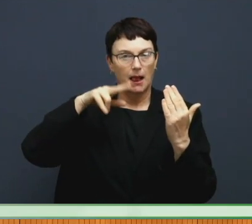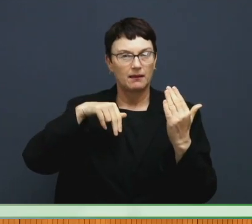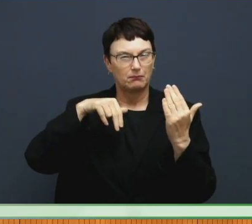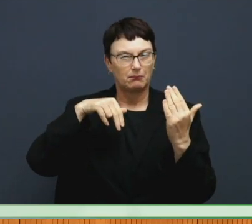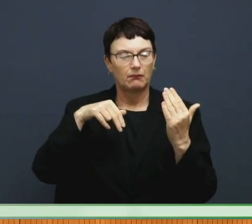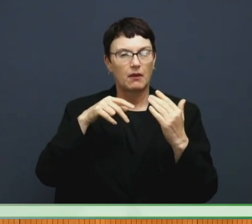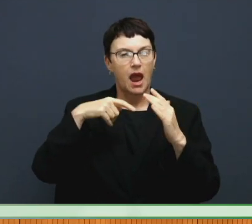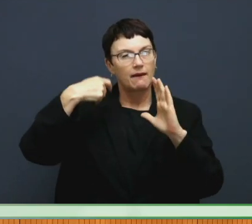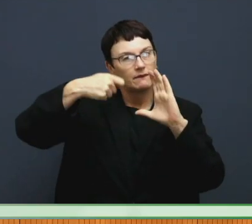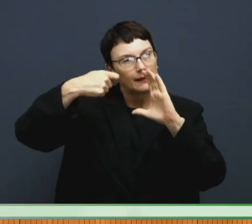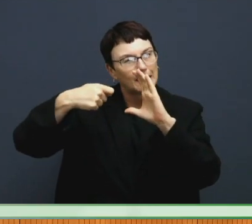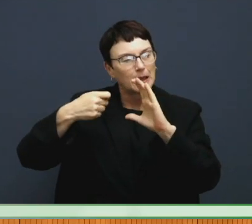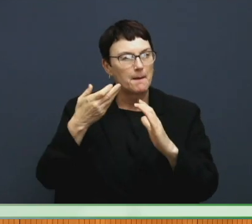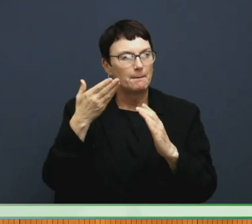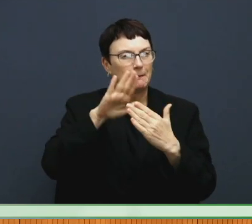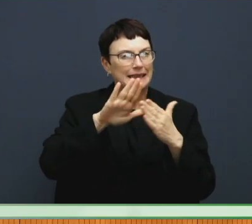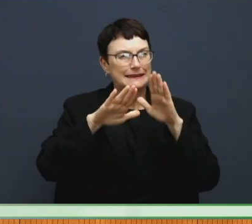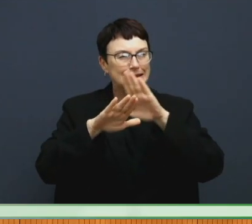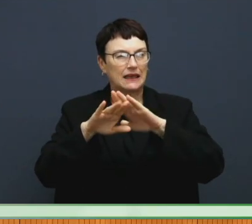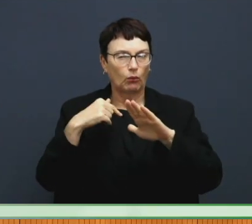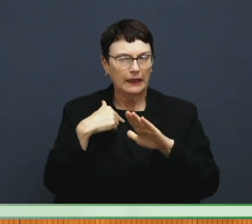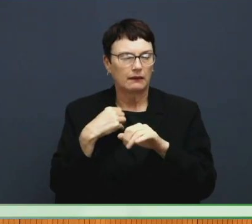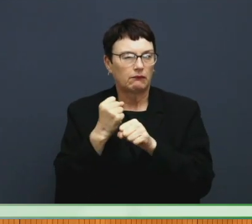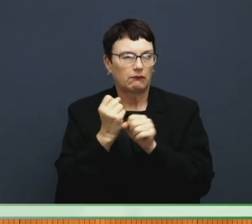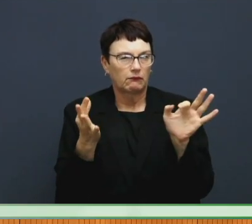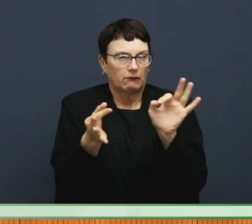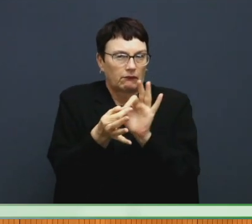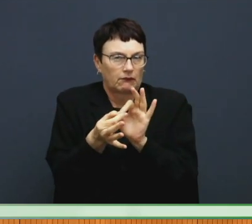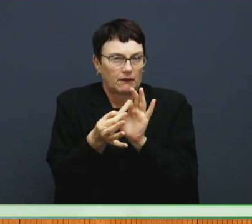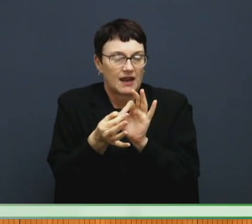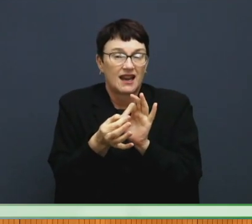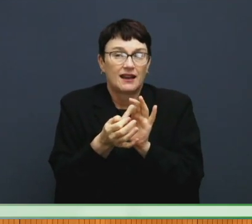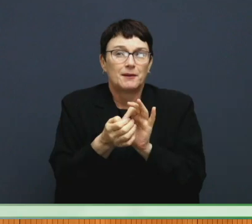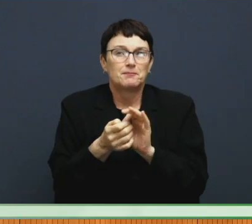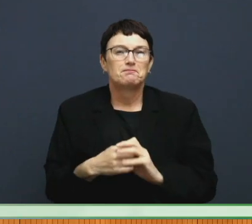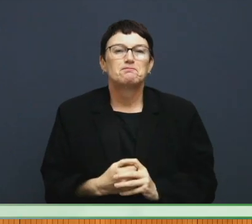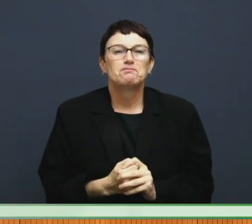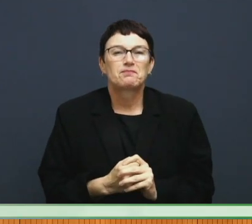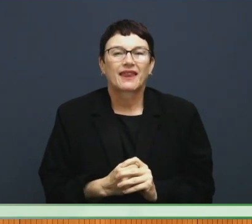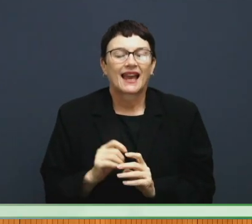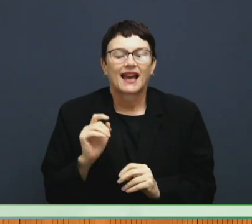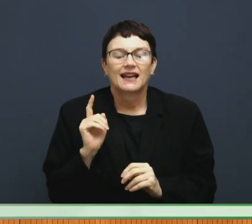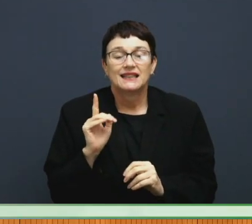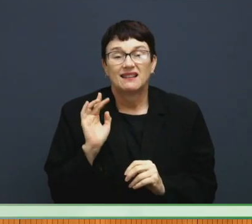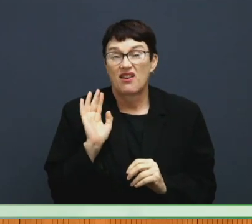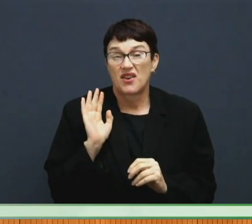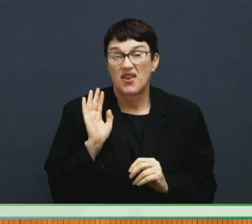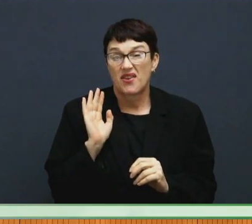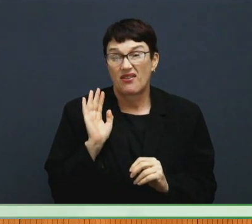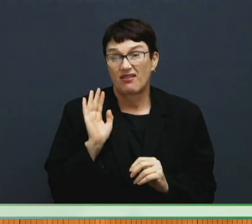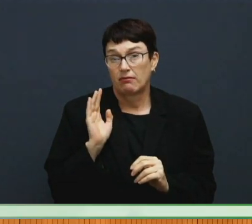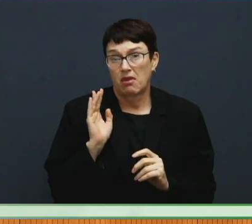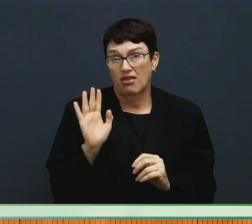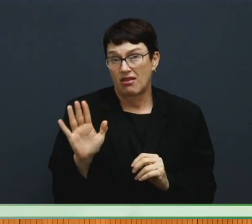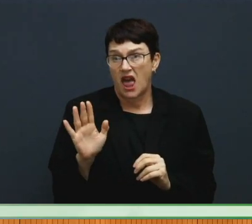chain. Alumni contribution and continued success. We have constructed